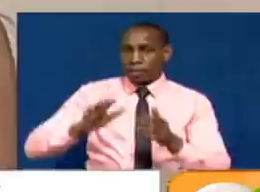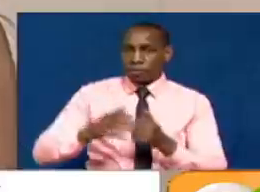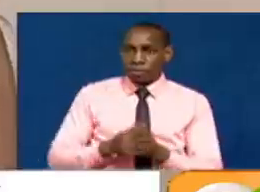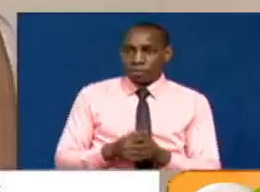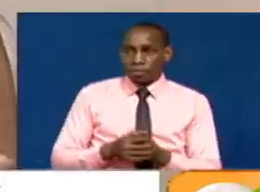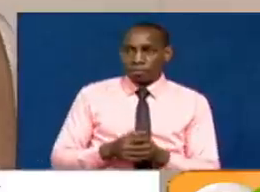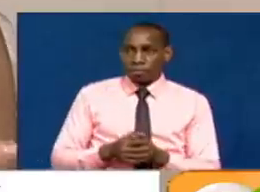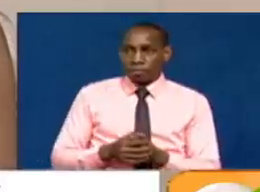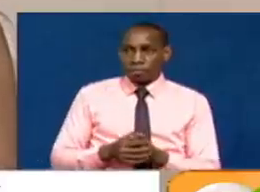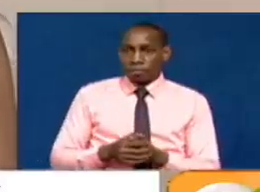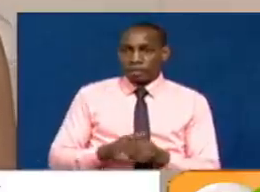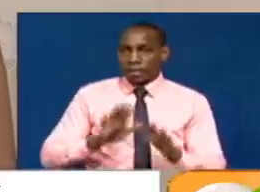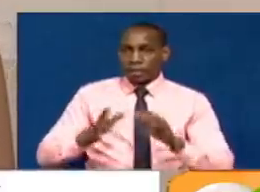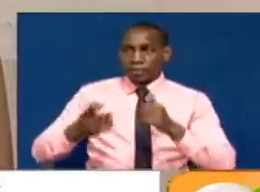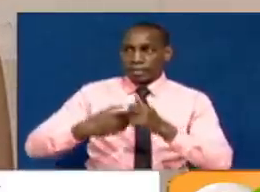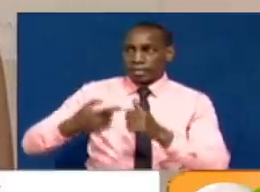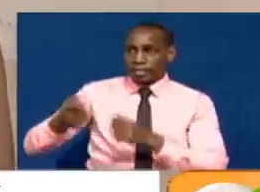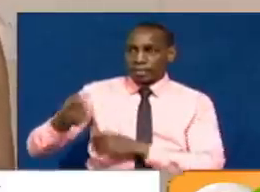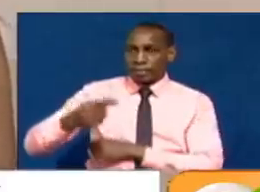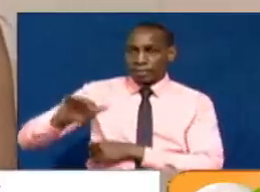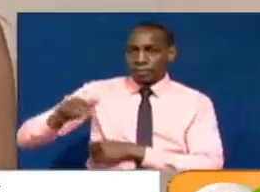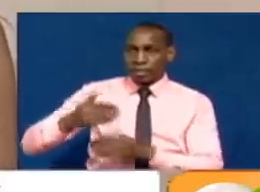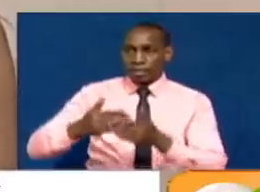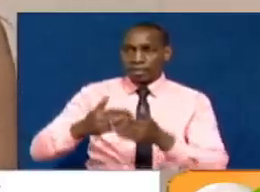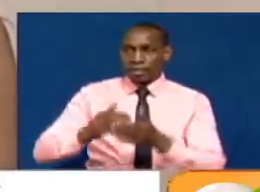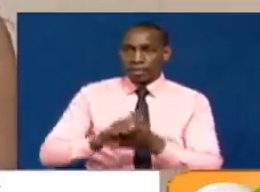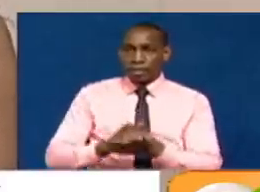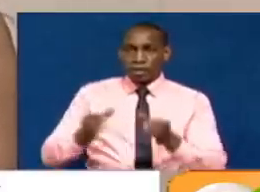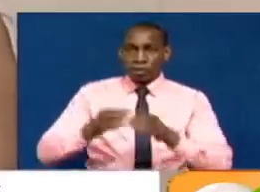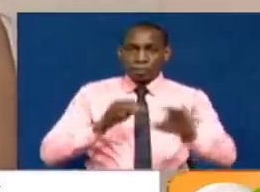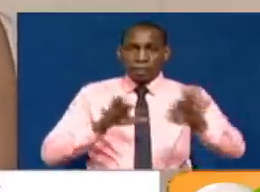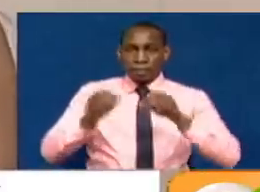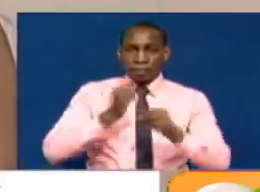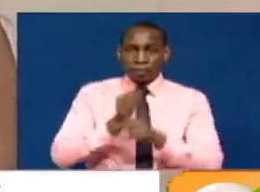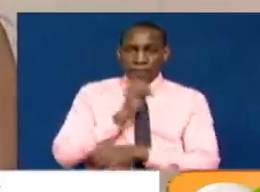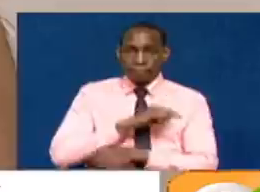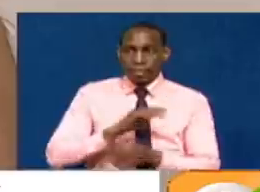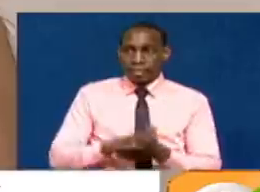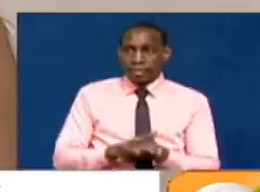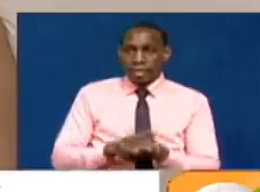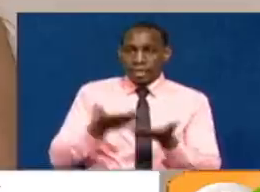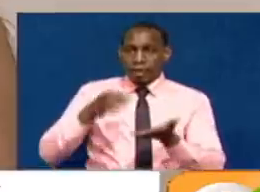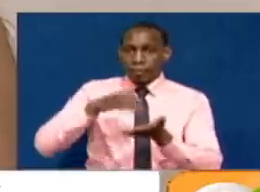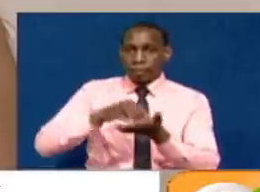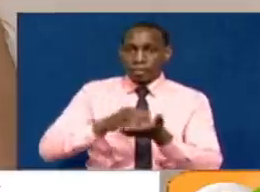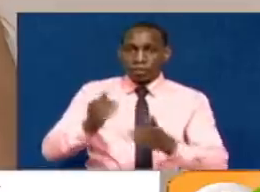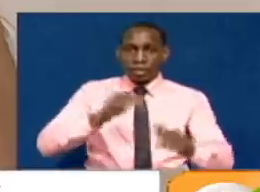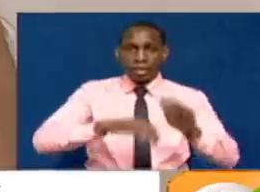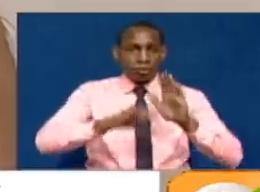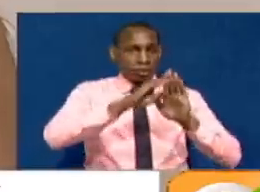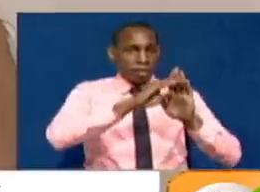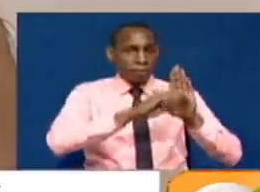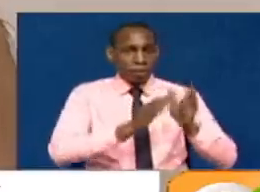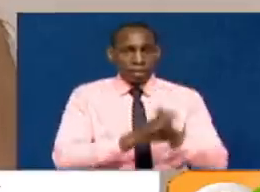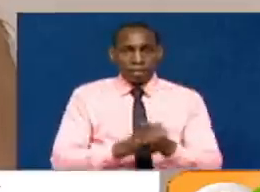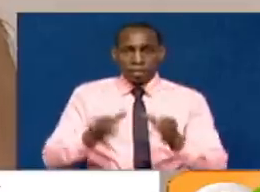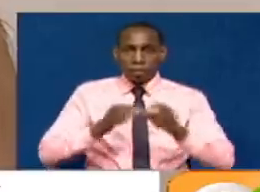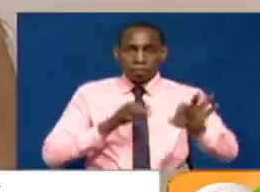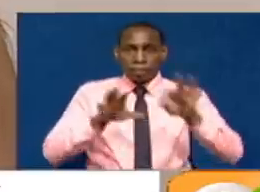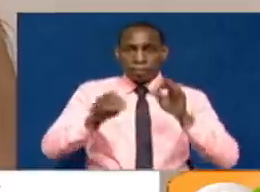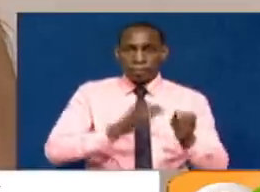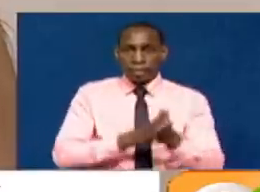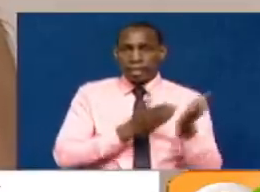March, April. Yeah. We have about 6 months to the time that party primaries should be done. If you take a look at where we are with the electoral calendar, the party primaries